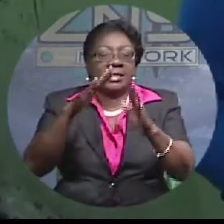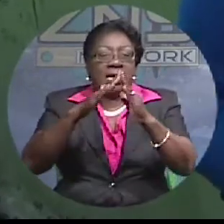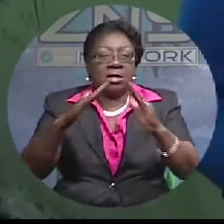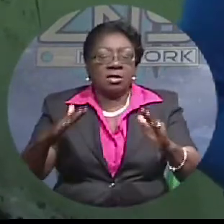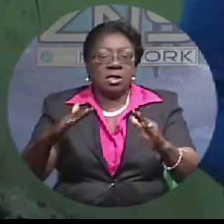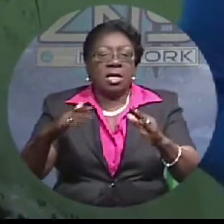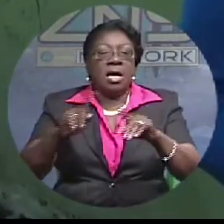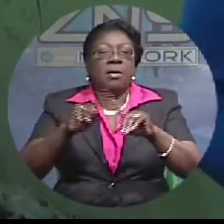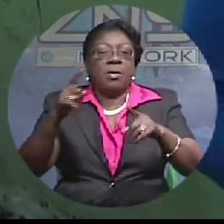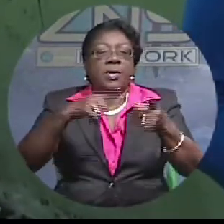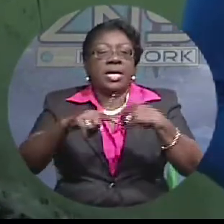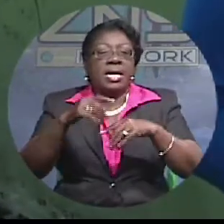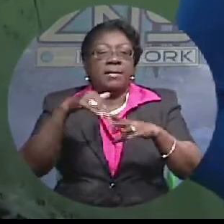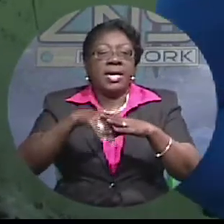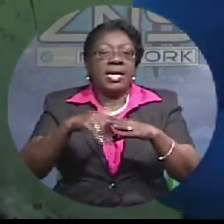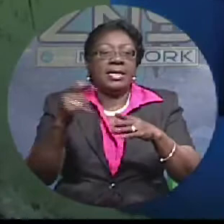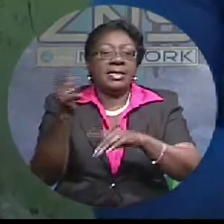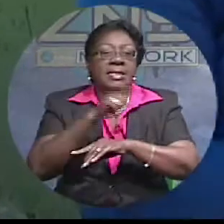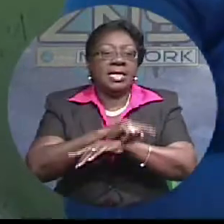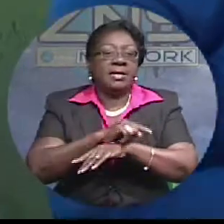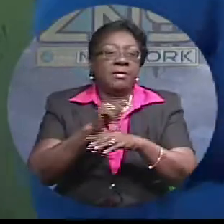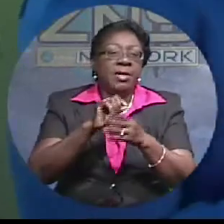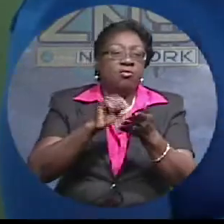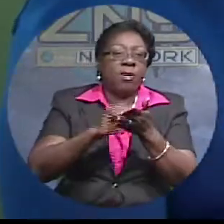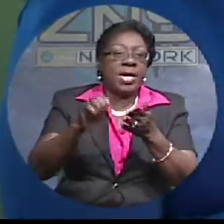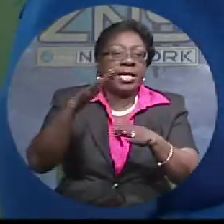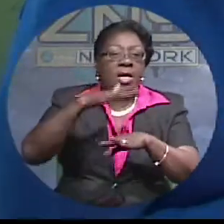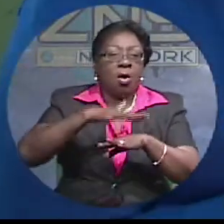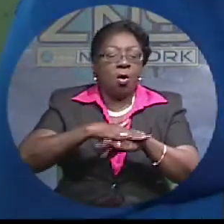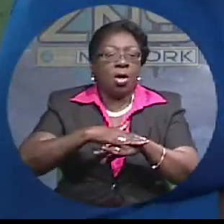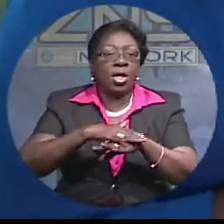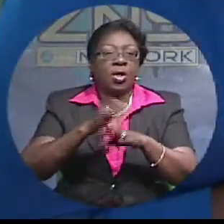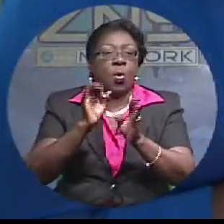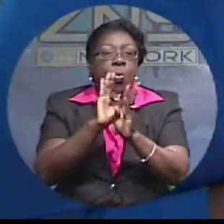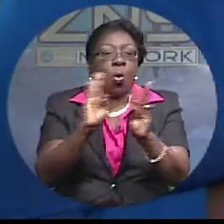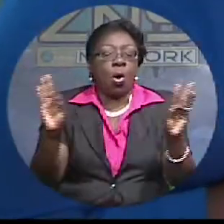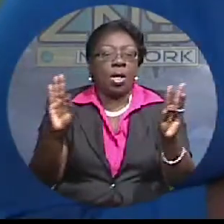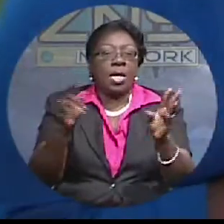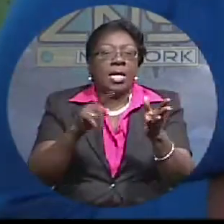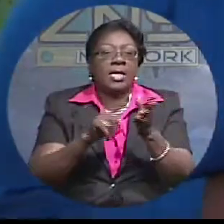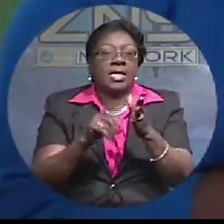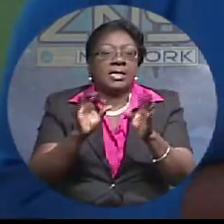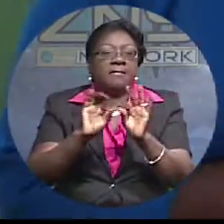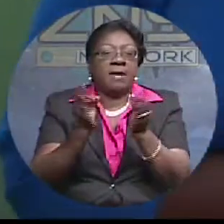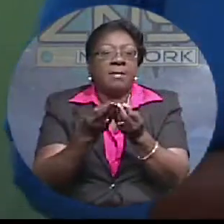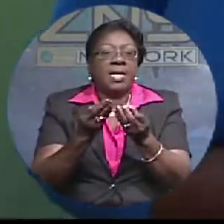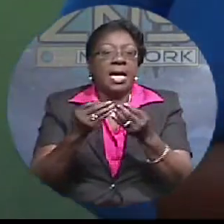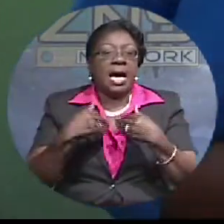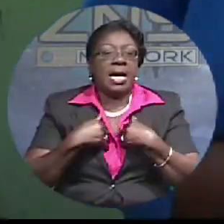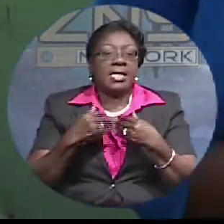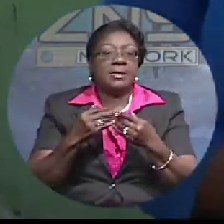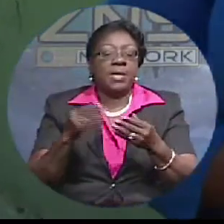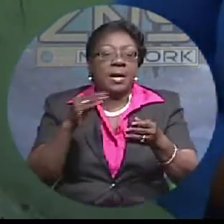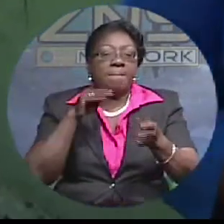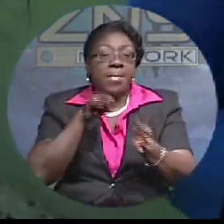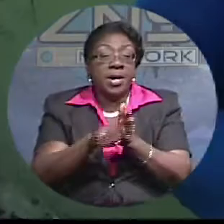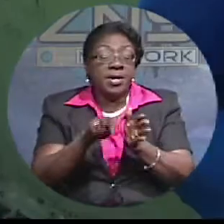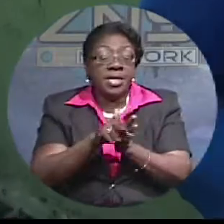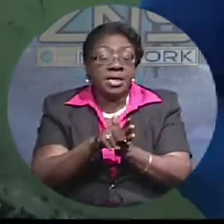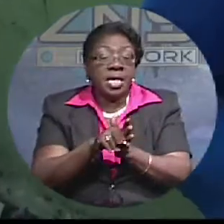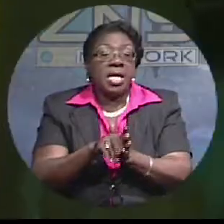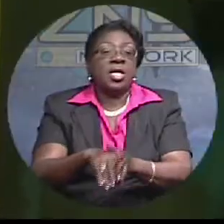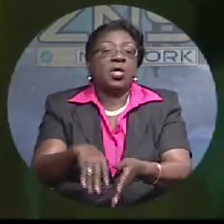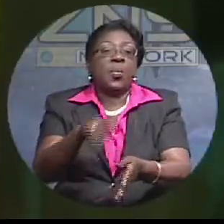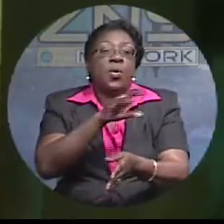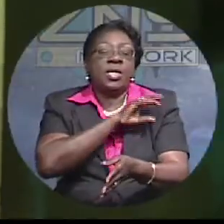today, we met signs on the wall like this one. This family has been murdered. The police are covering up the murder